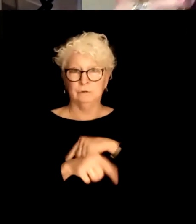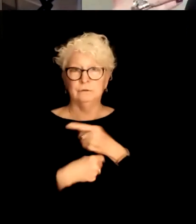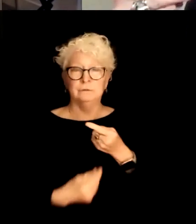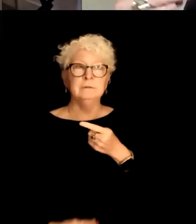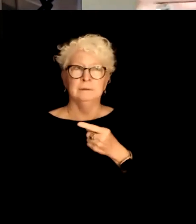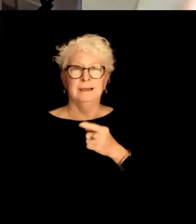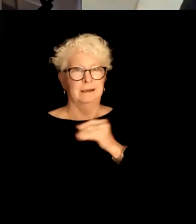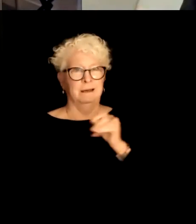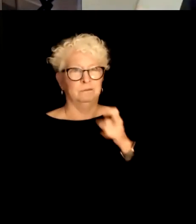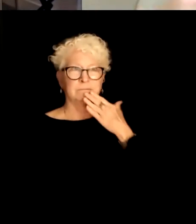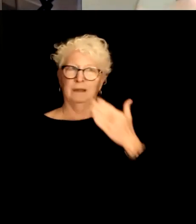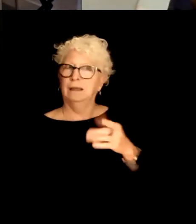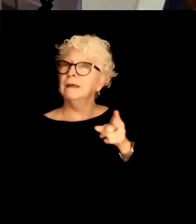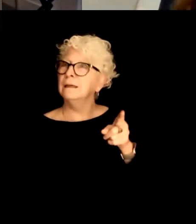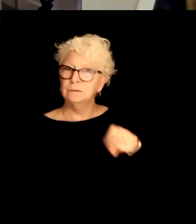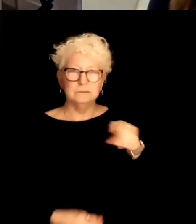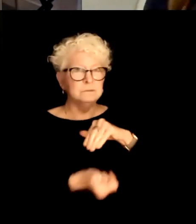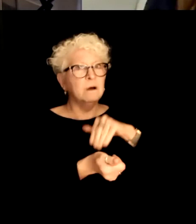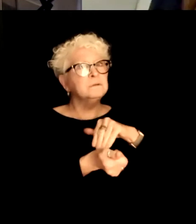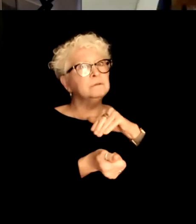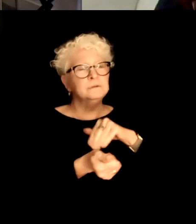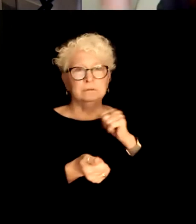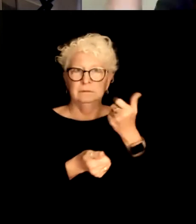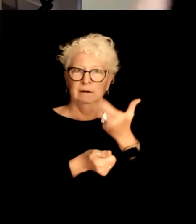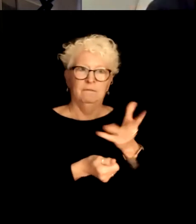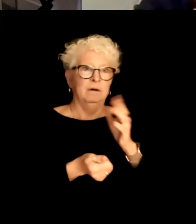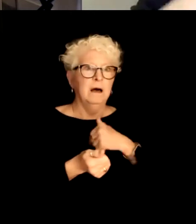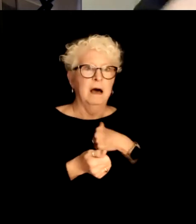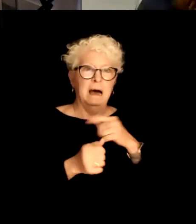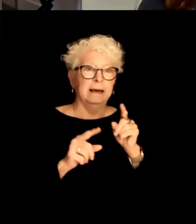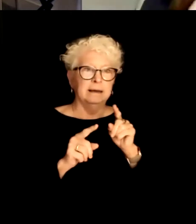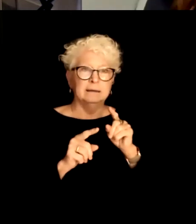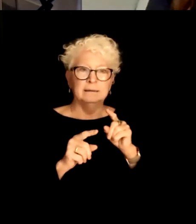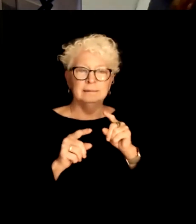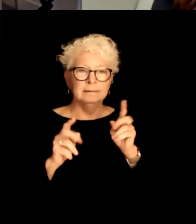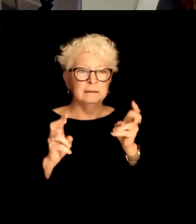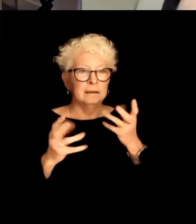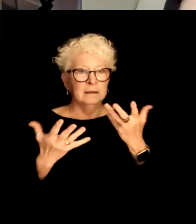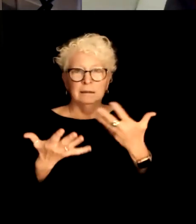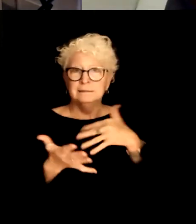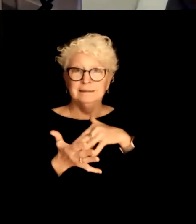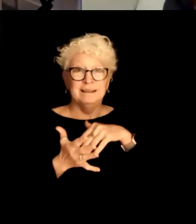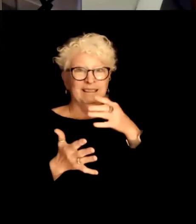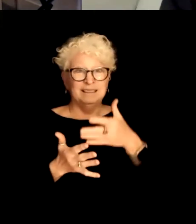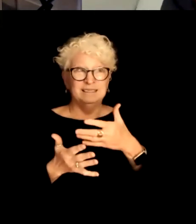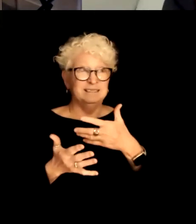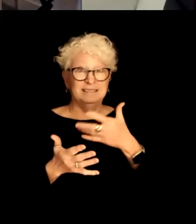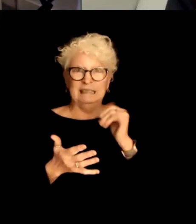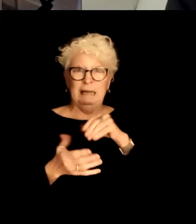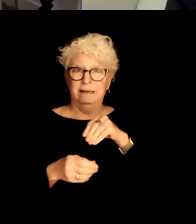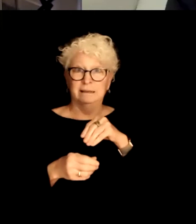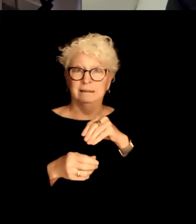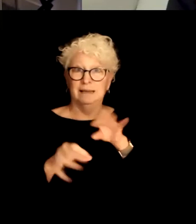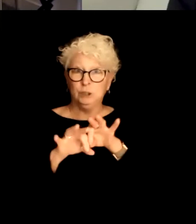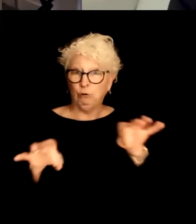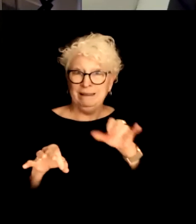credit, seen me as much. I mean, I went to a lot of school too. I've been studying this stuff as much, if not more than they